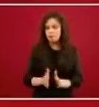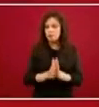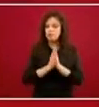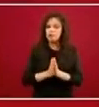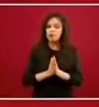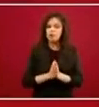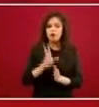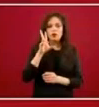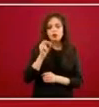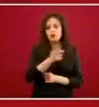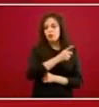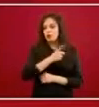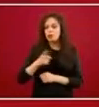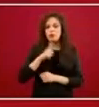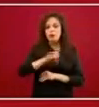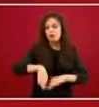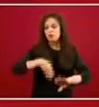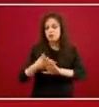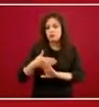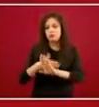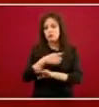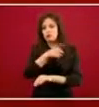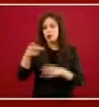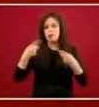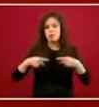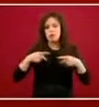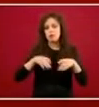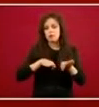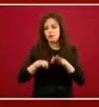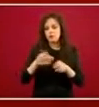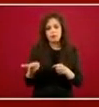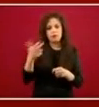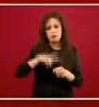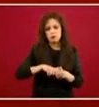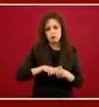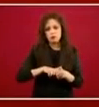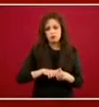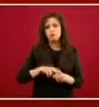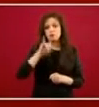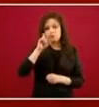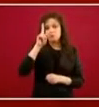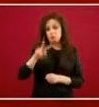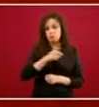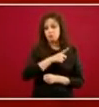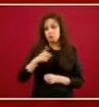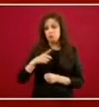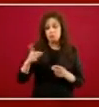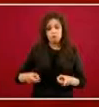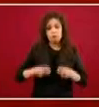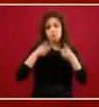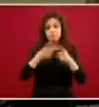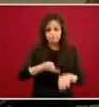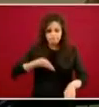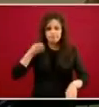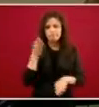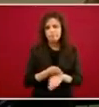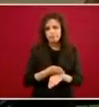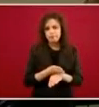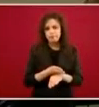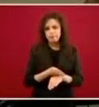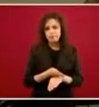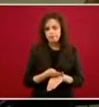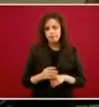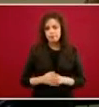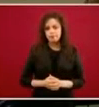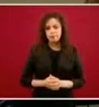So we make a calling to stop these abuses from happening, from continue to happen, because we will